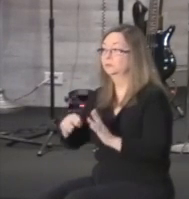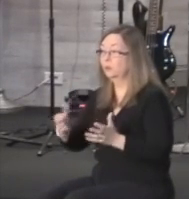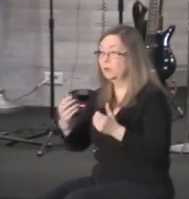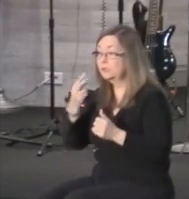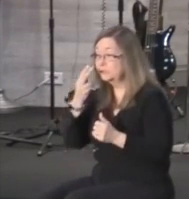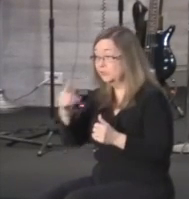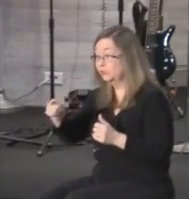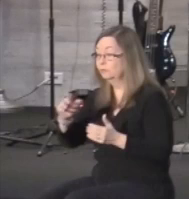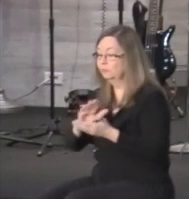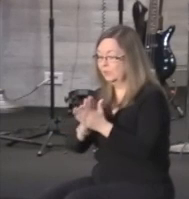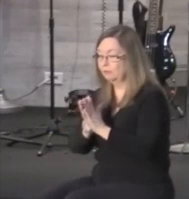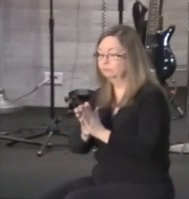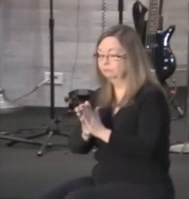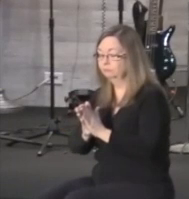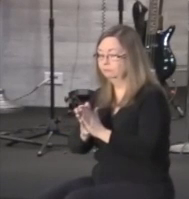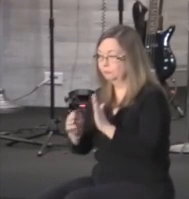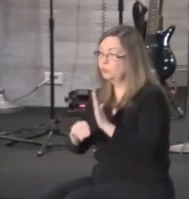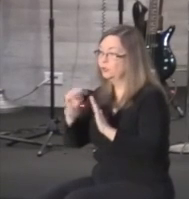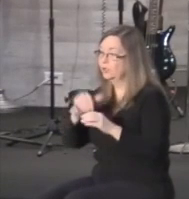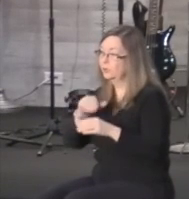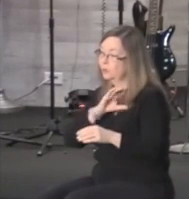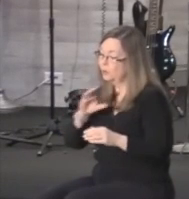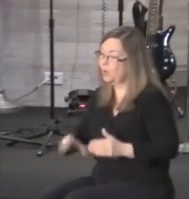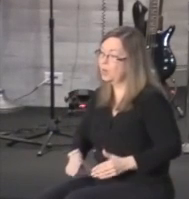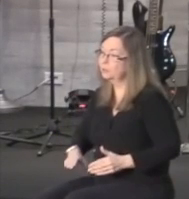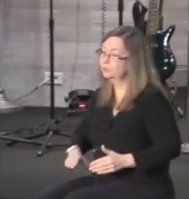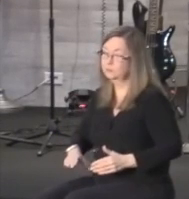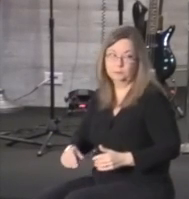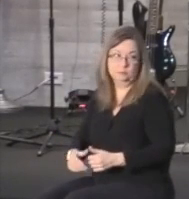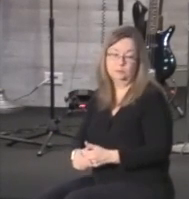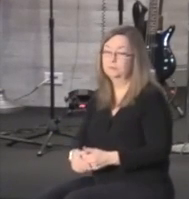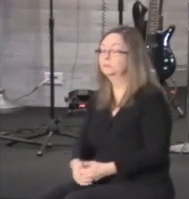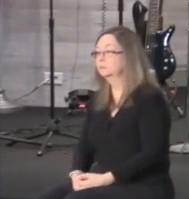They want to see you mature. They want to see you be fruitful.